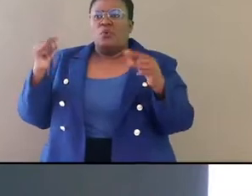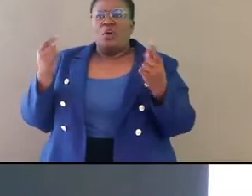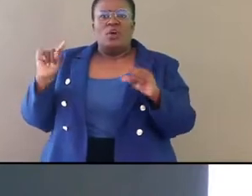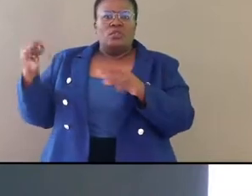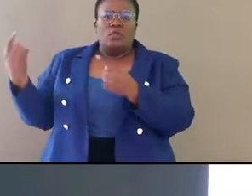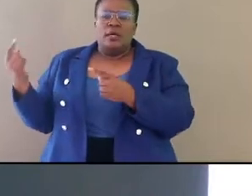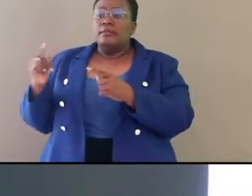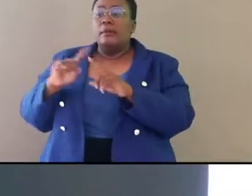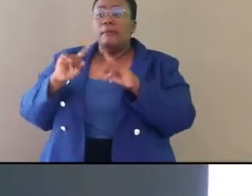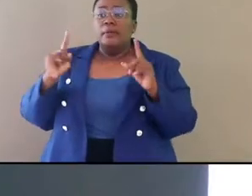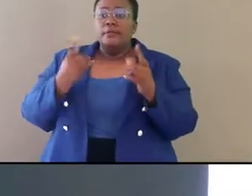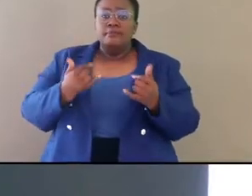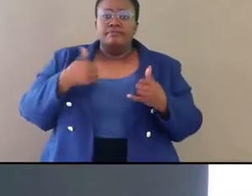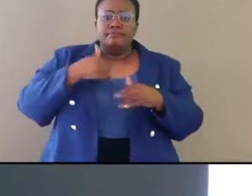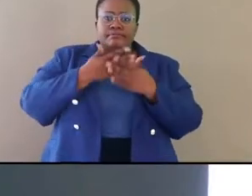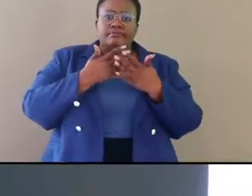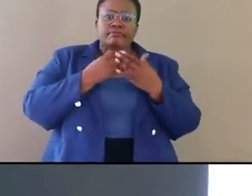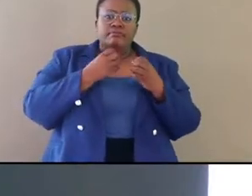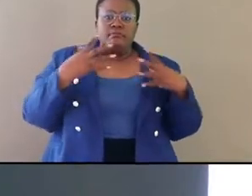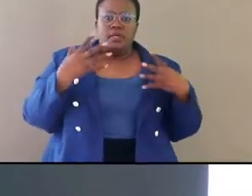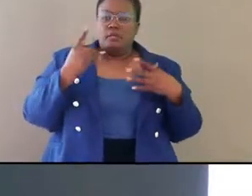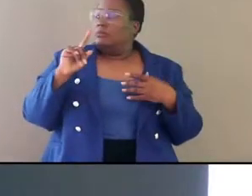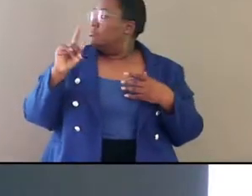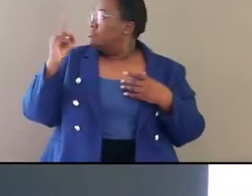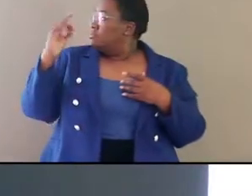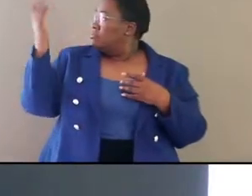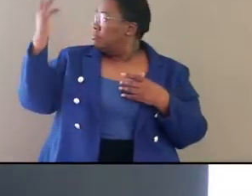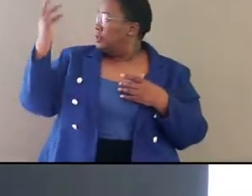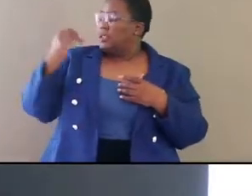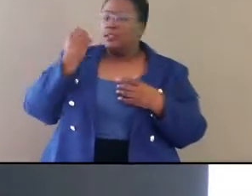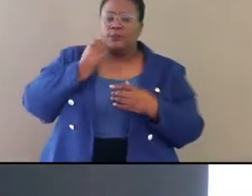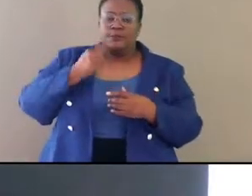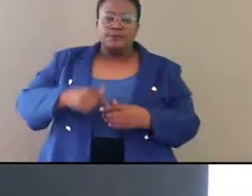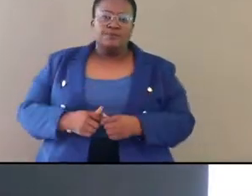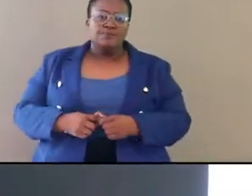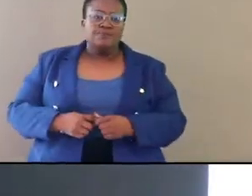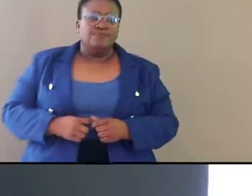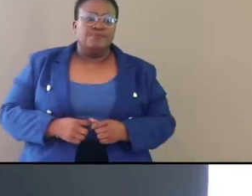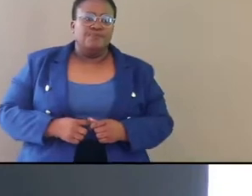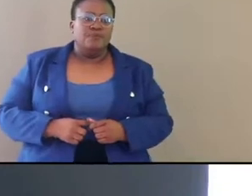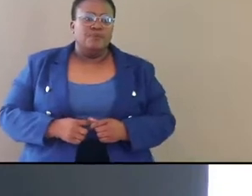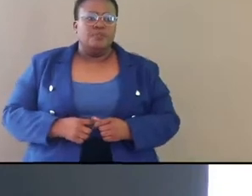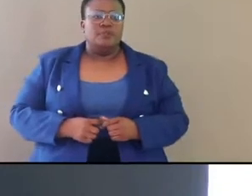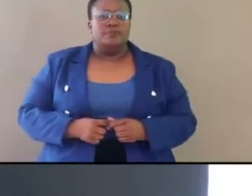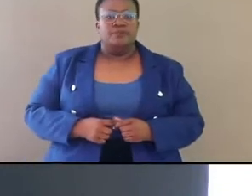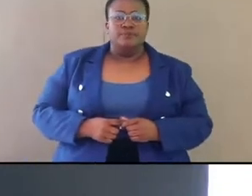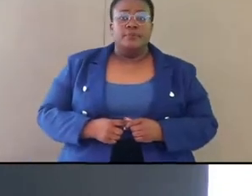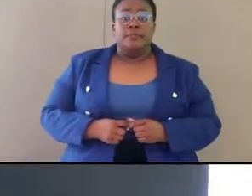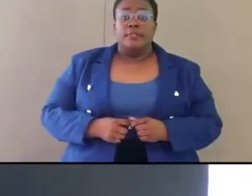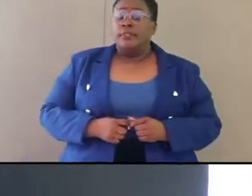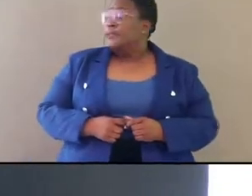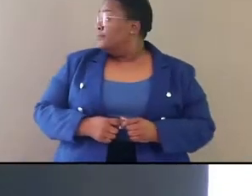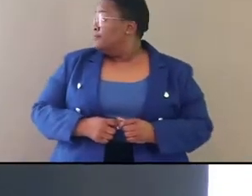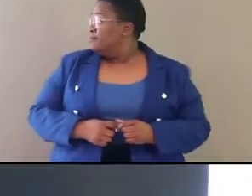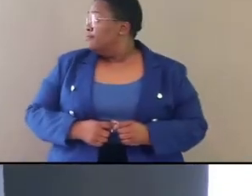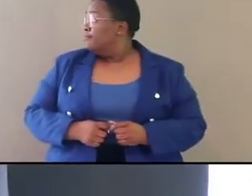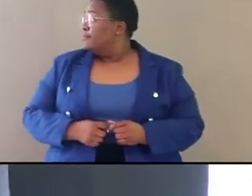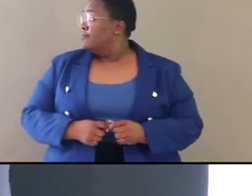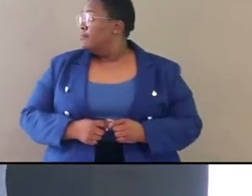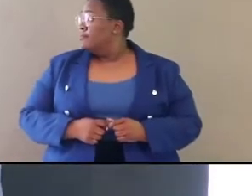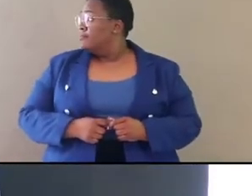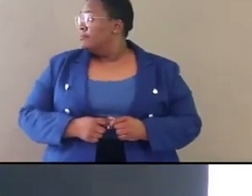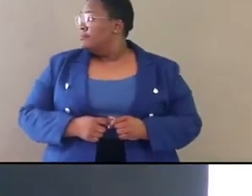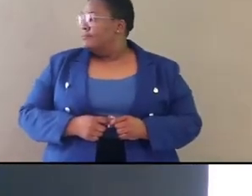can just start with the presentation. So what I really came... Should we connect? Okay.